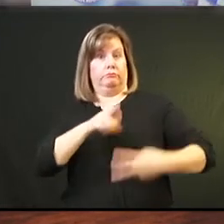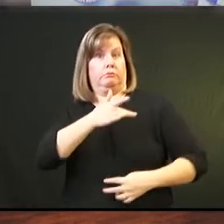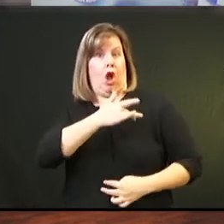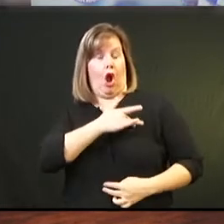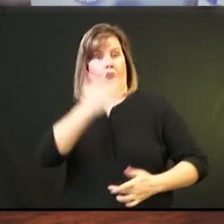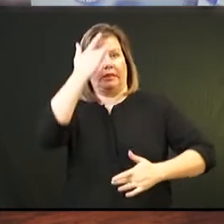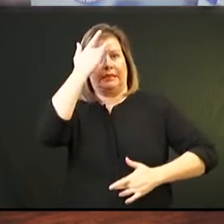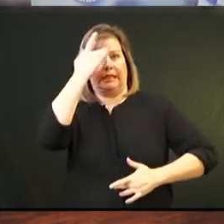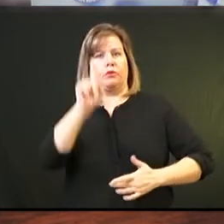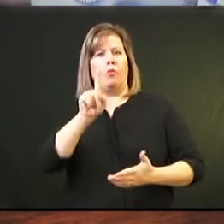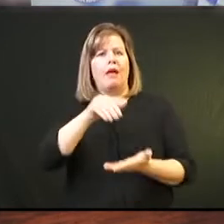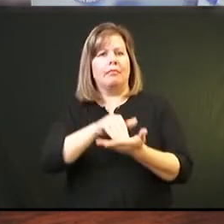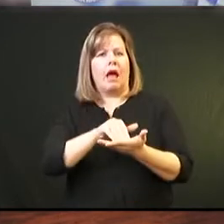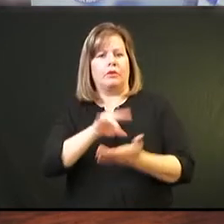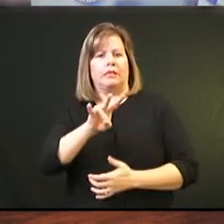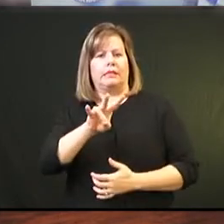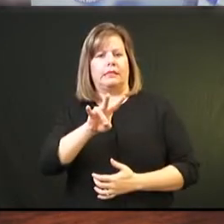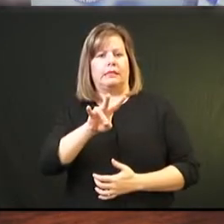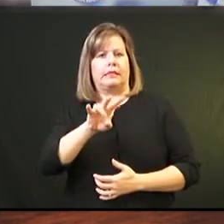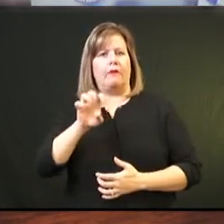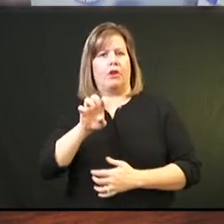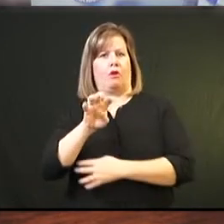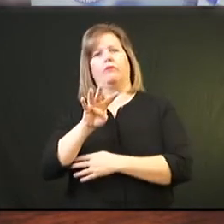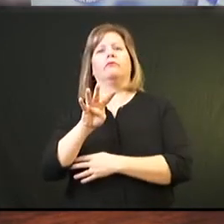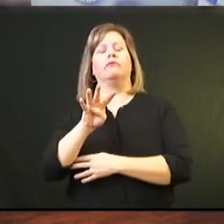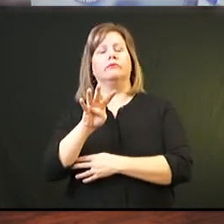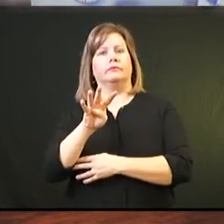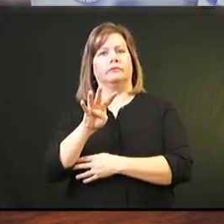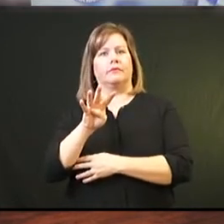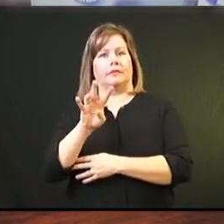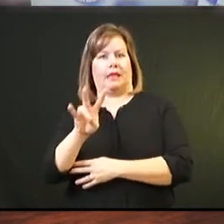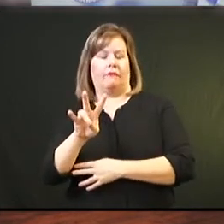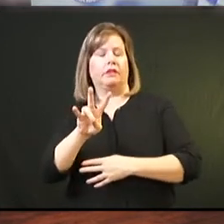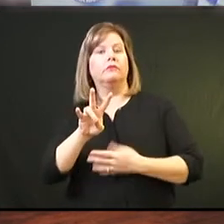1,774 people. Cancer claims the lives of